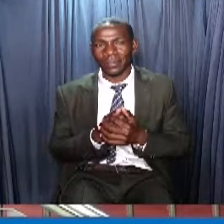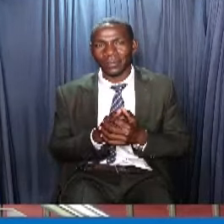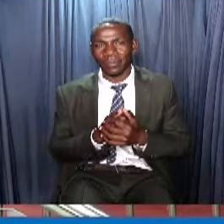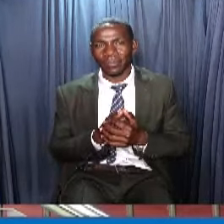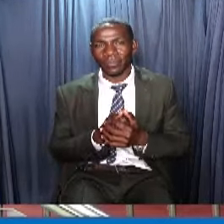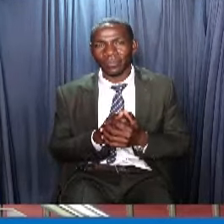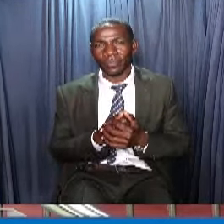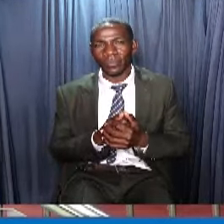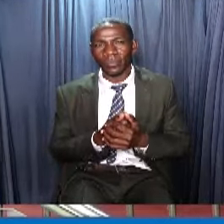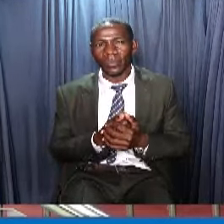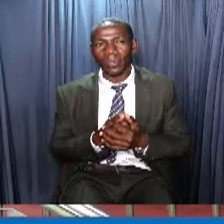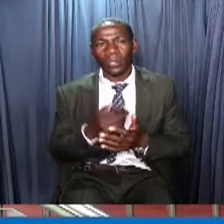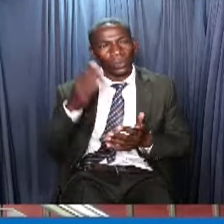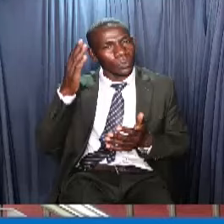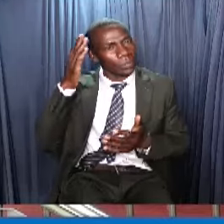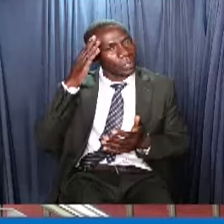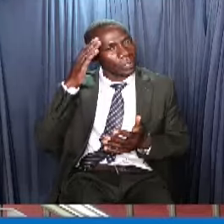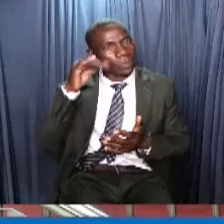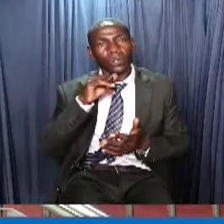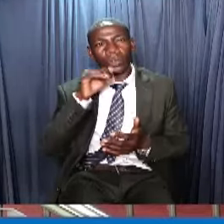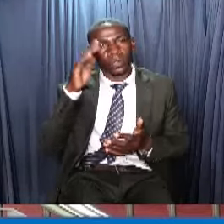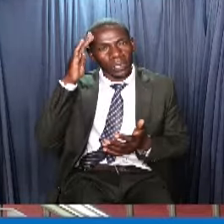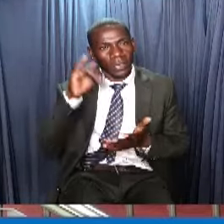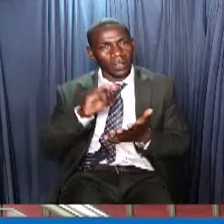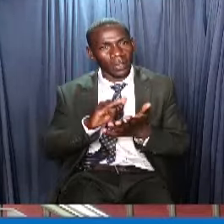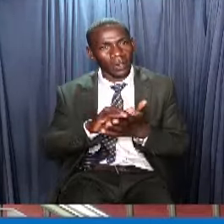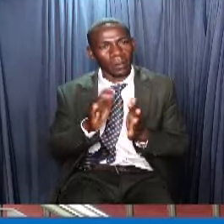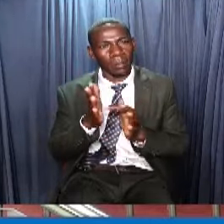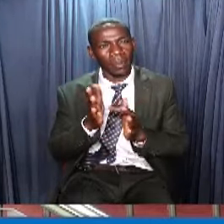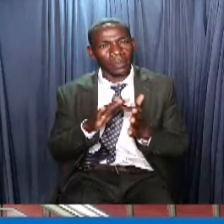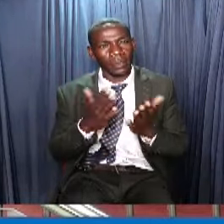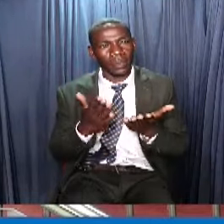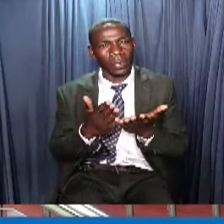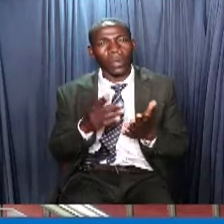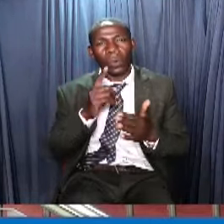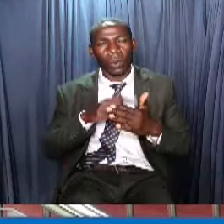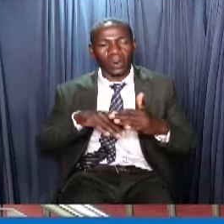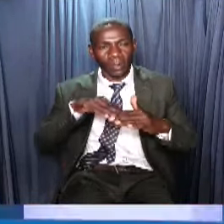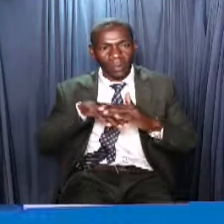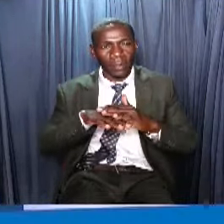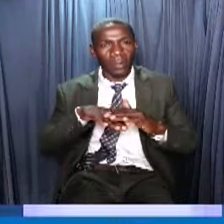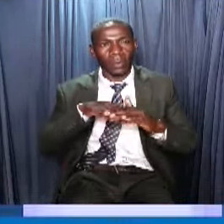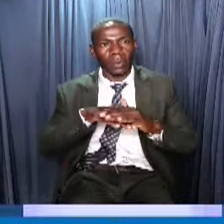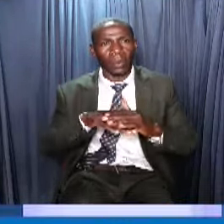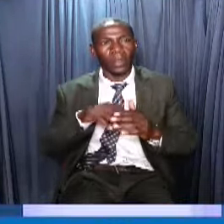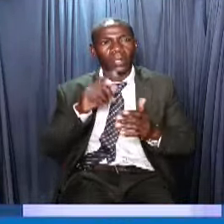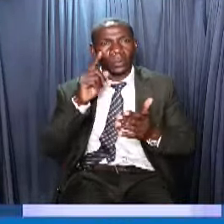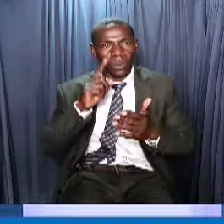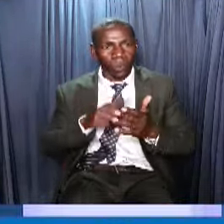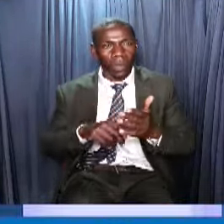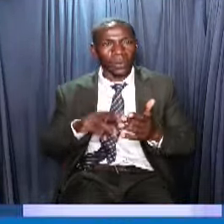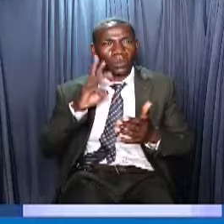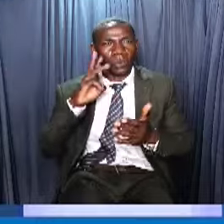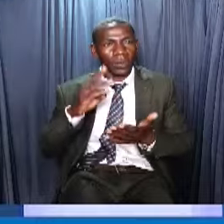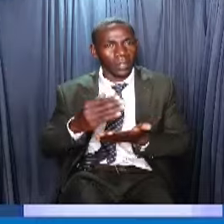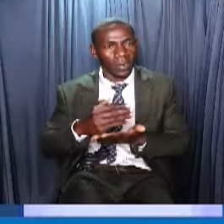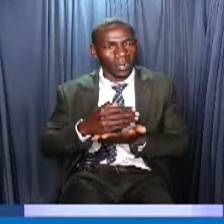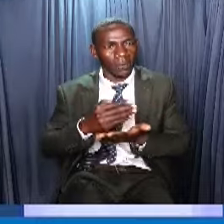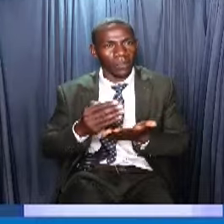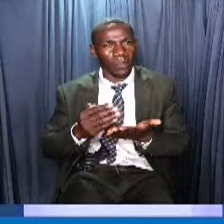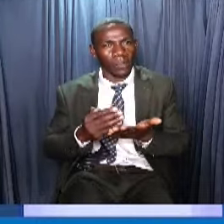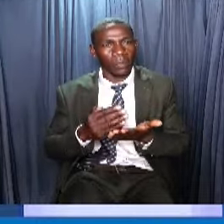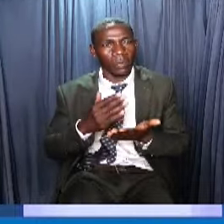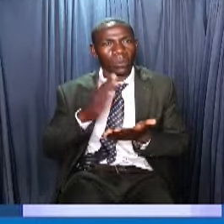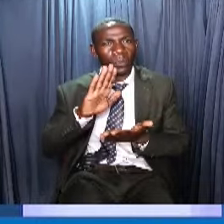Hallelujah. Usijue ya kwamba not knowing that Biblia inasema the Bible says apandacho mtu what one sows ndicho atakachovuna is what he'll reap. Hivi viungo